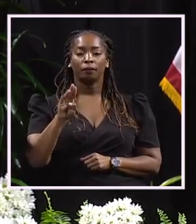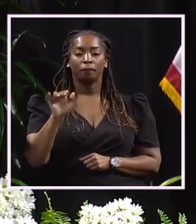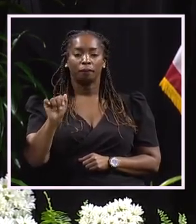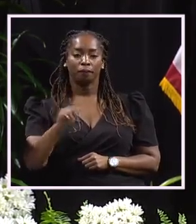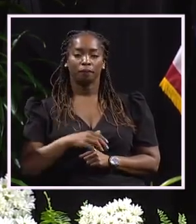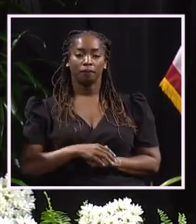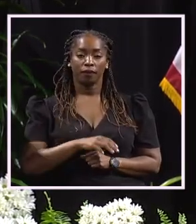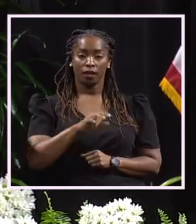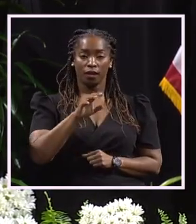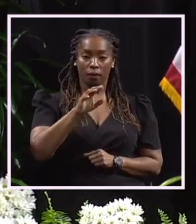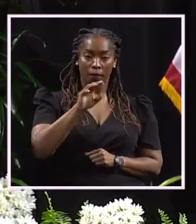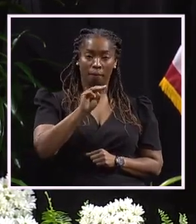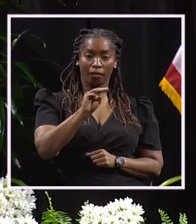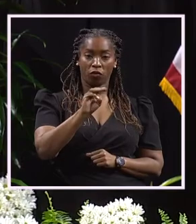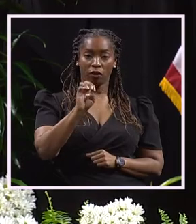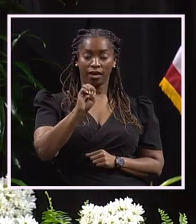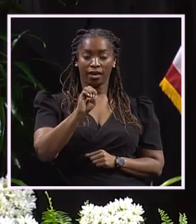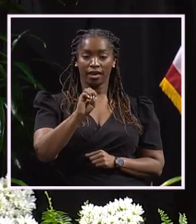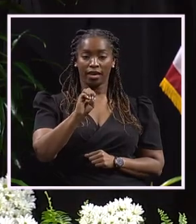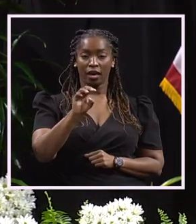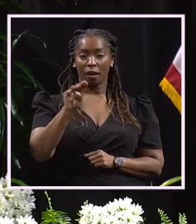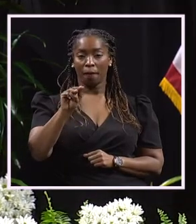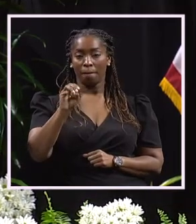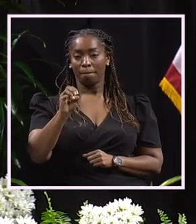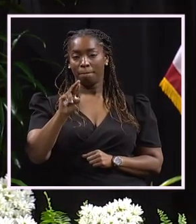Matthew E. Mercado, MBA.